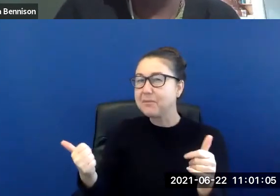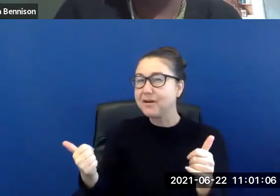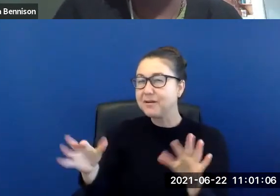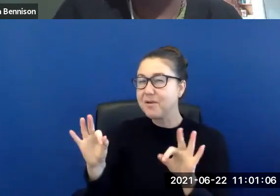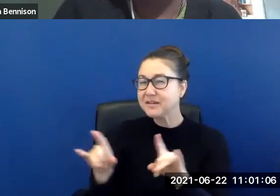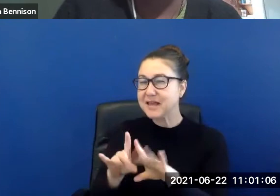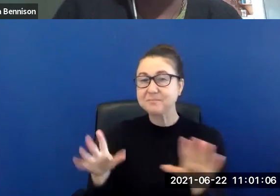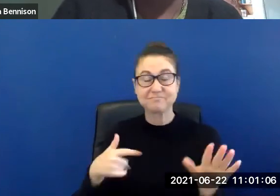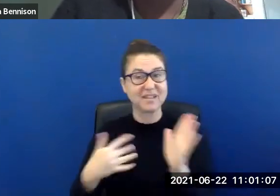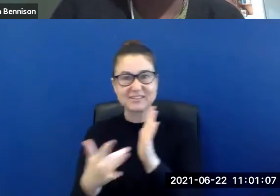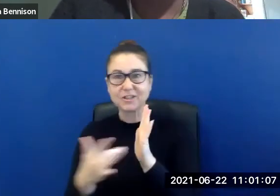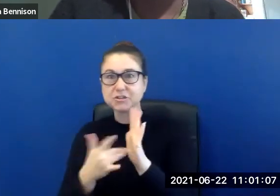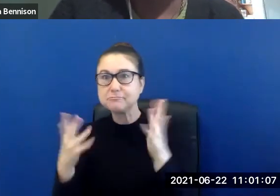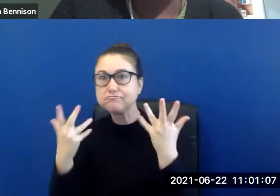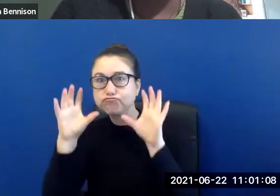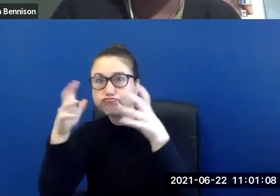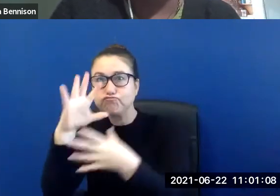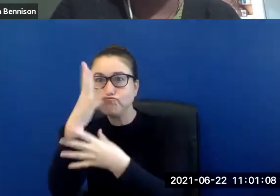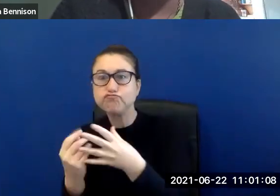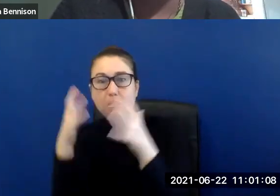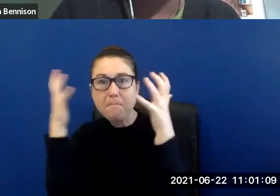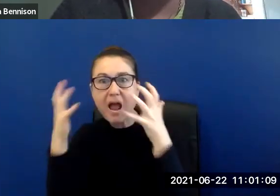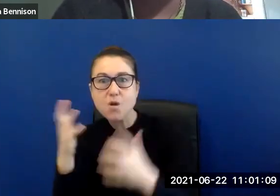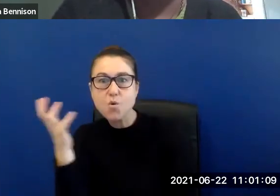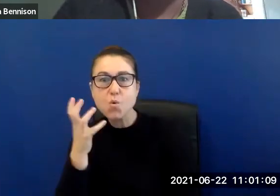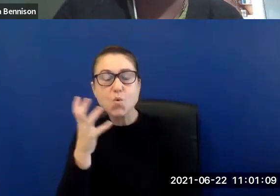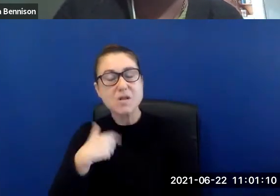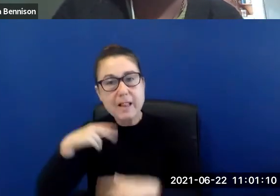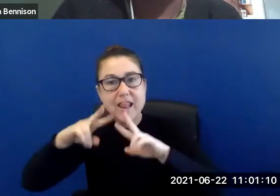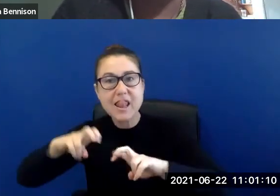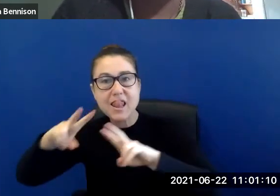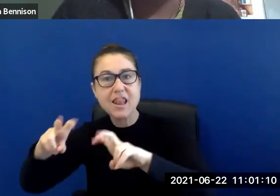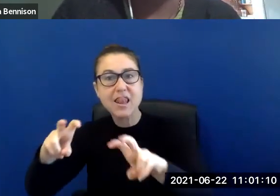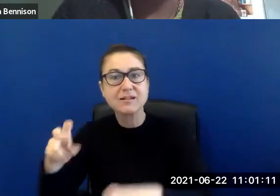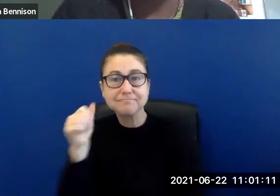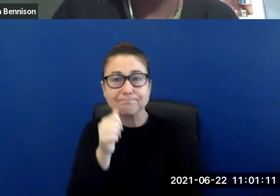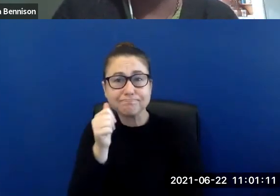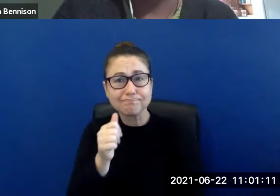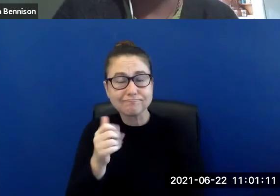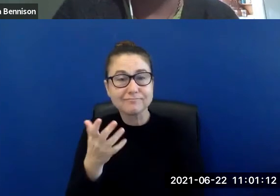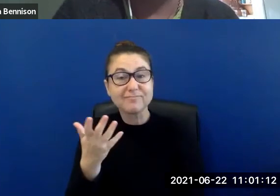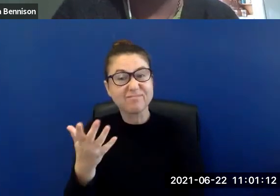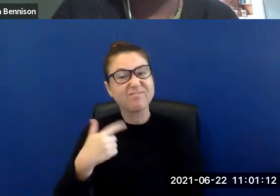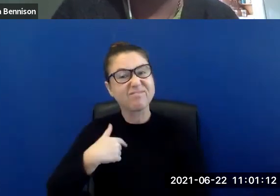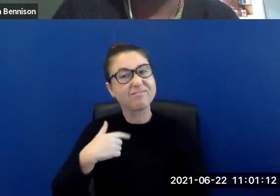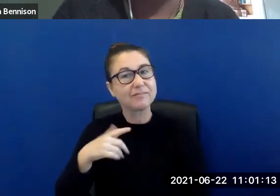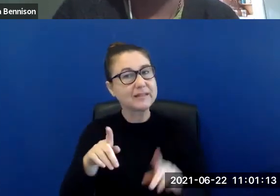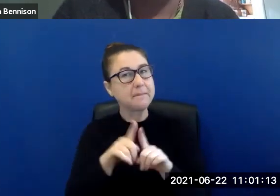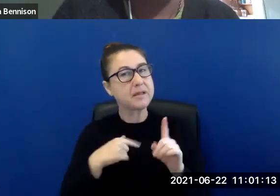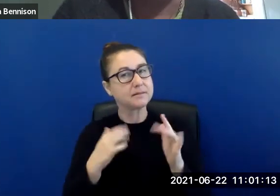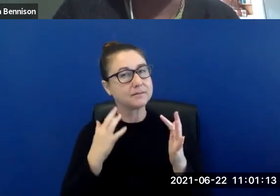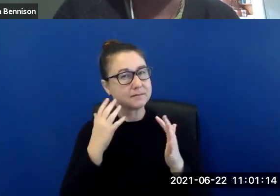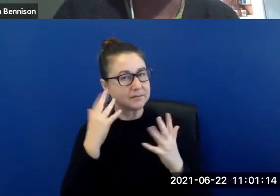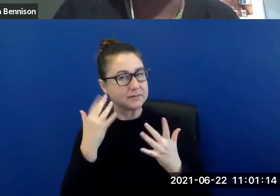yeah, I'm a technology geek. But the thing is, there's a conference that IBM did a while ago,